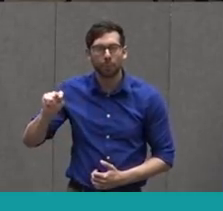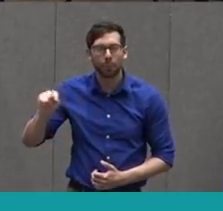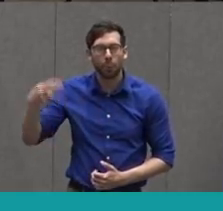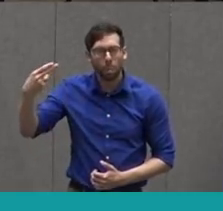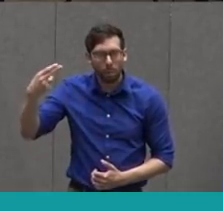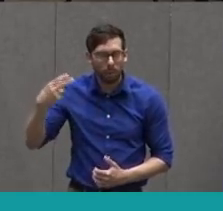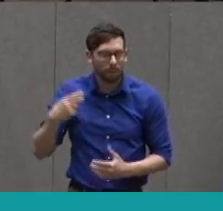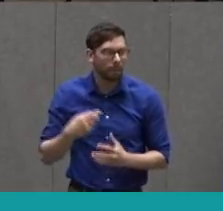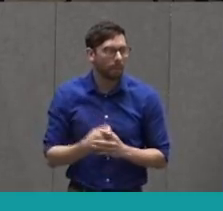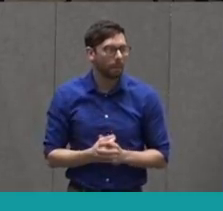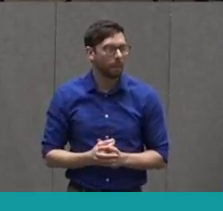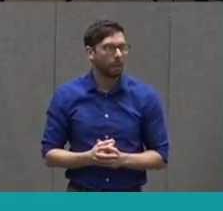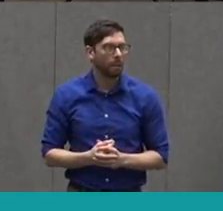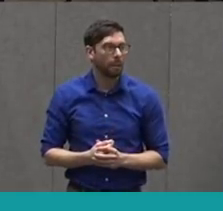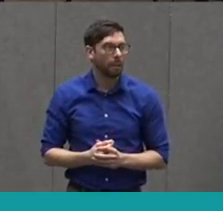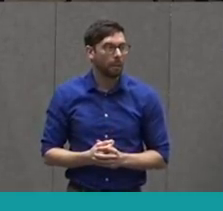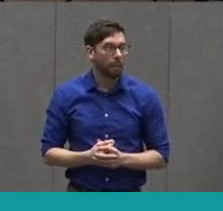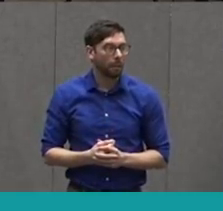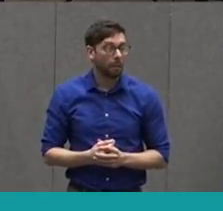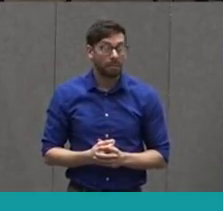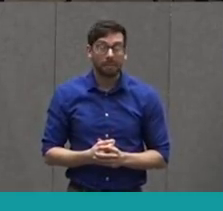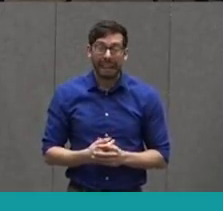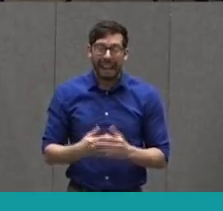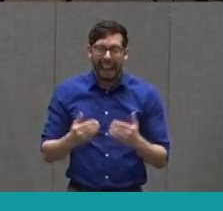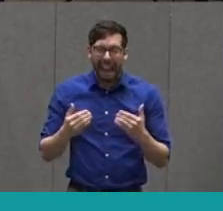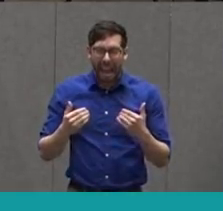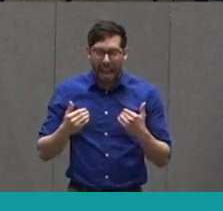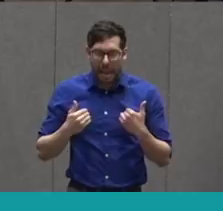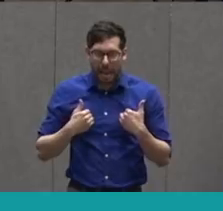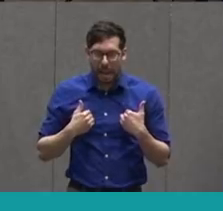It has a sharp end.